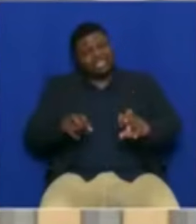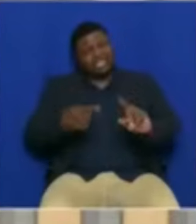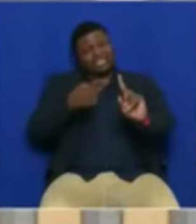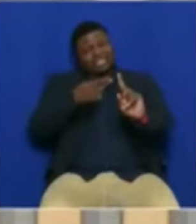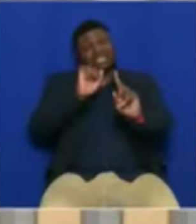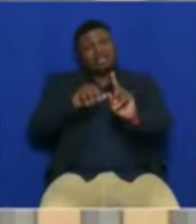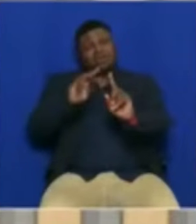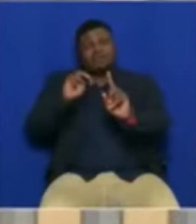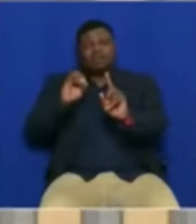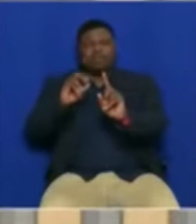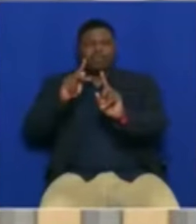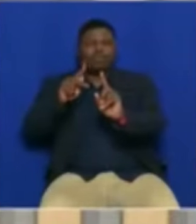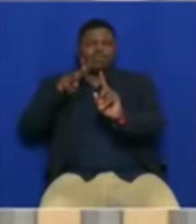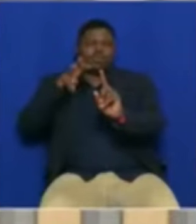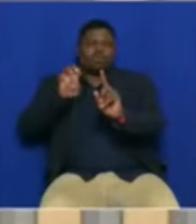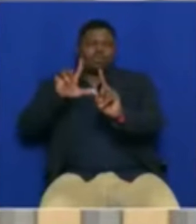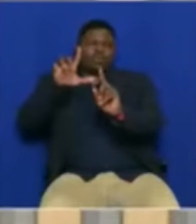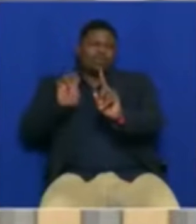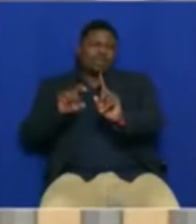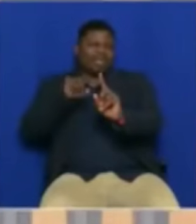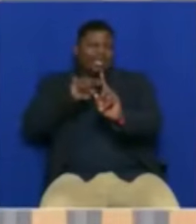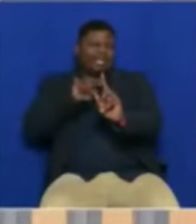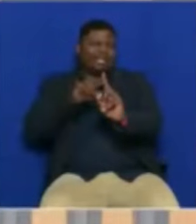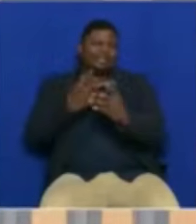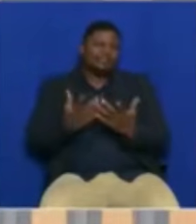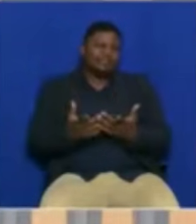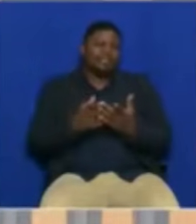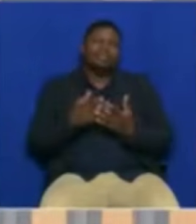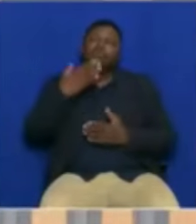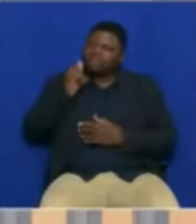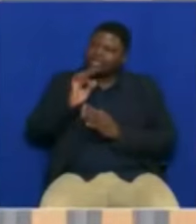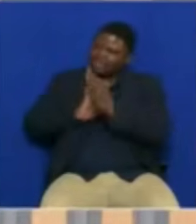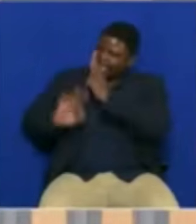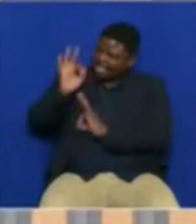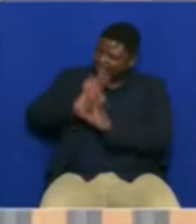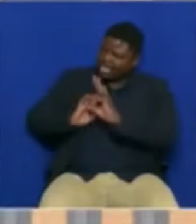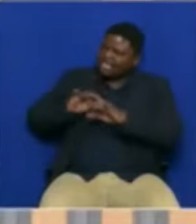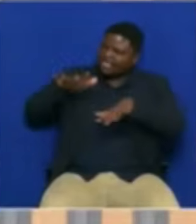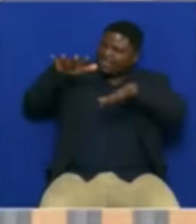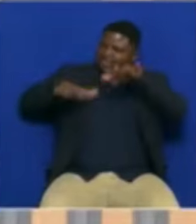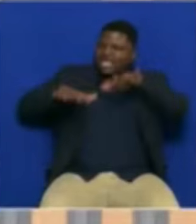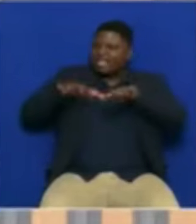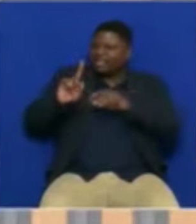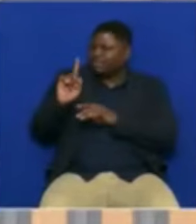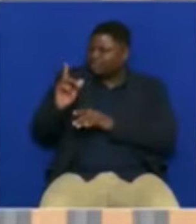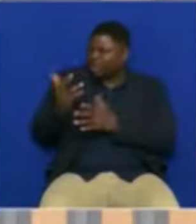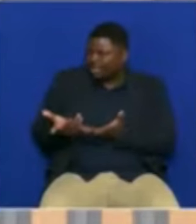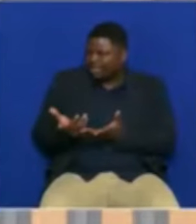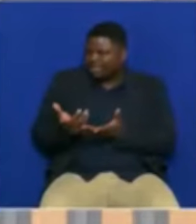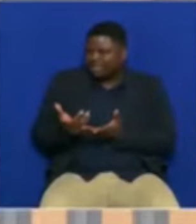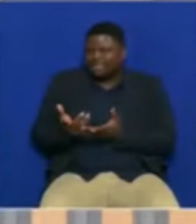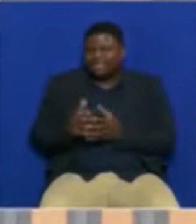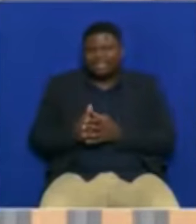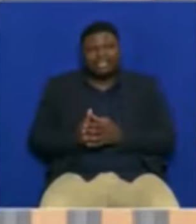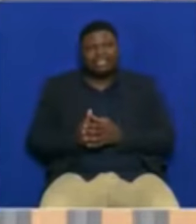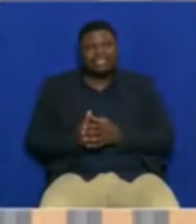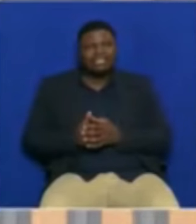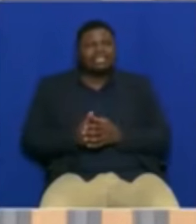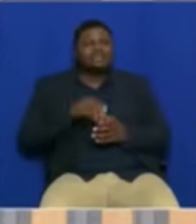investigations related to other Just show me the similarity between issues of vetting